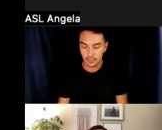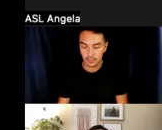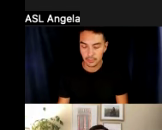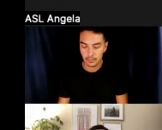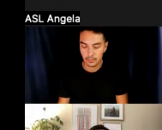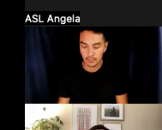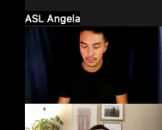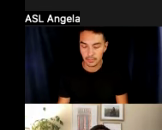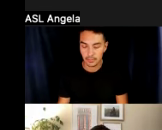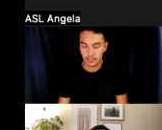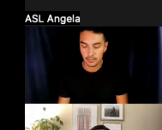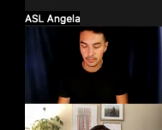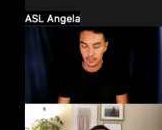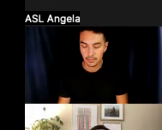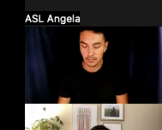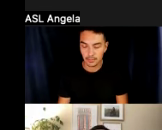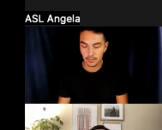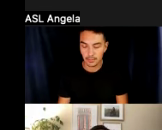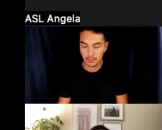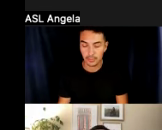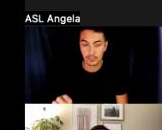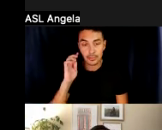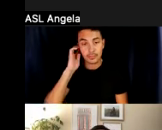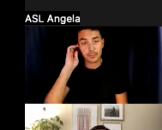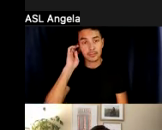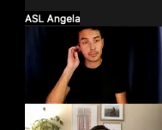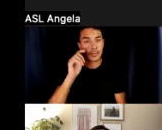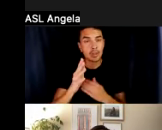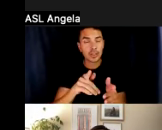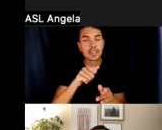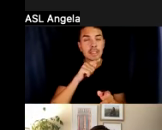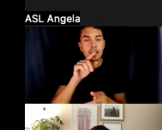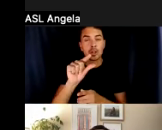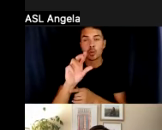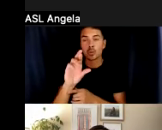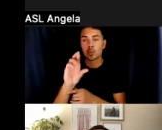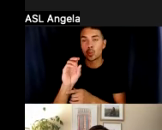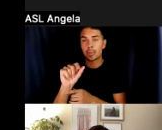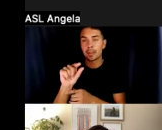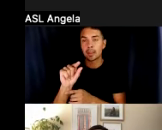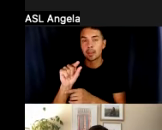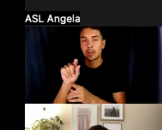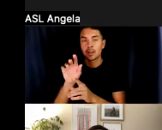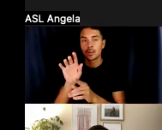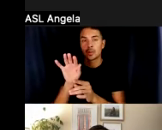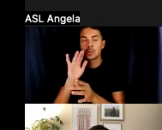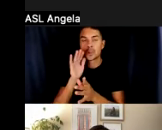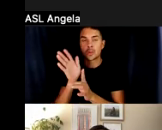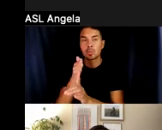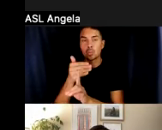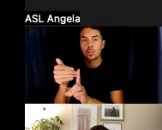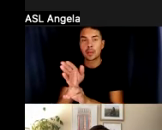Jeannie wrote, oh, excuse me, in the chat, grooming young women into sexual relationships with adult men. See a lot in the Powell circle. Thank